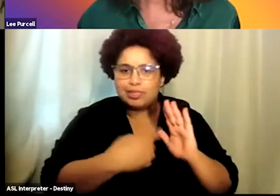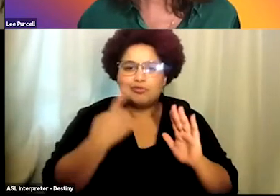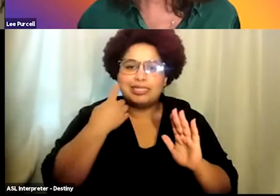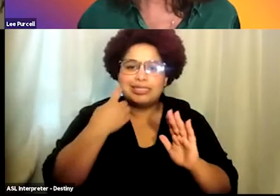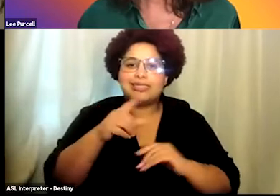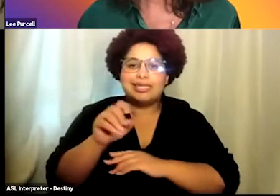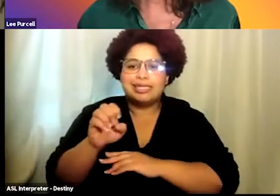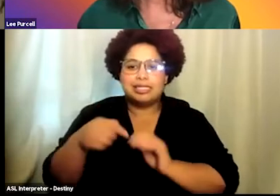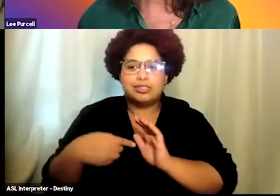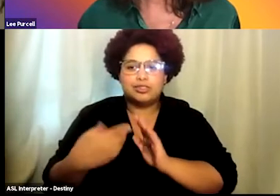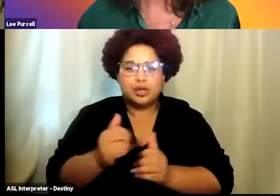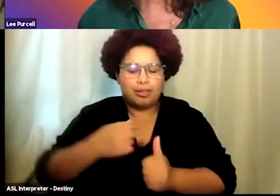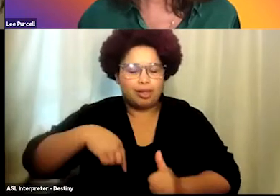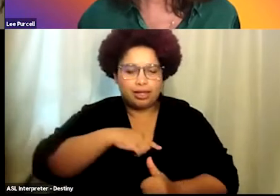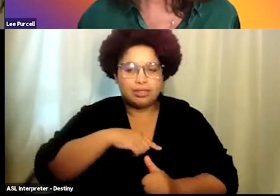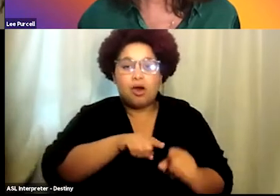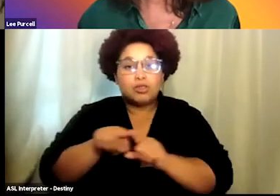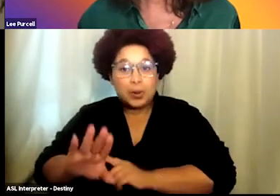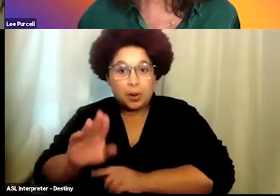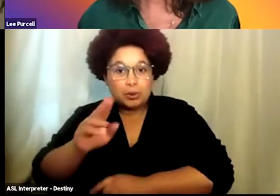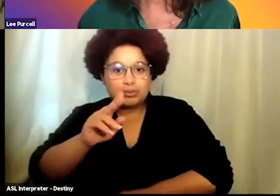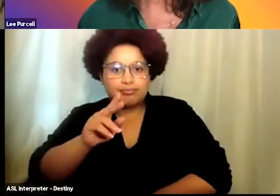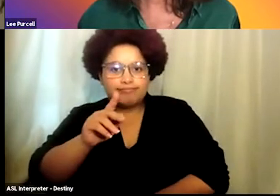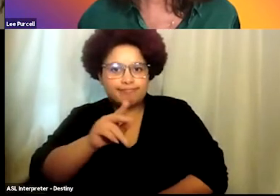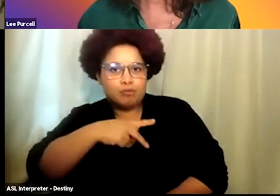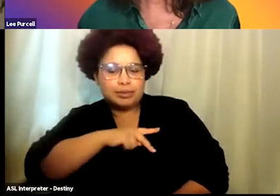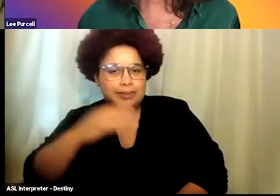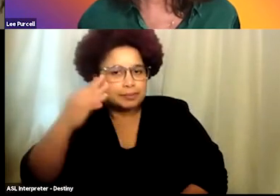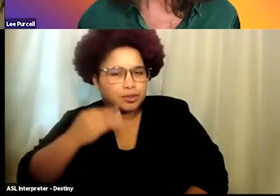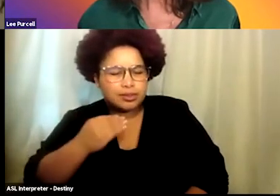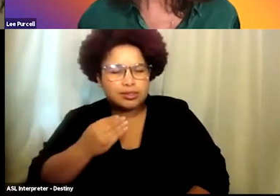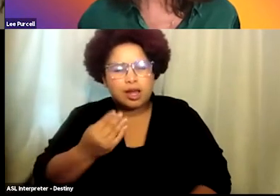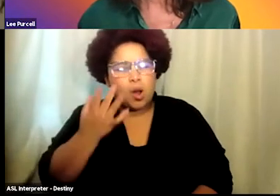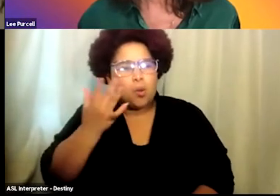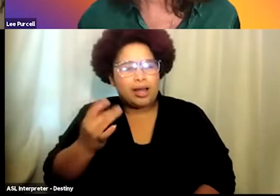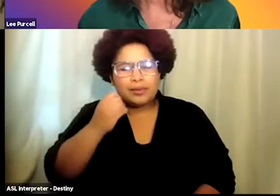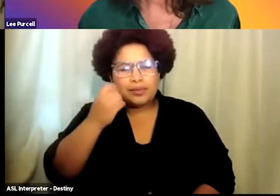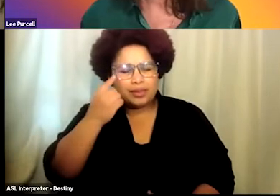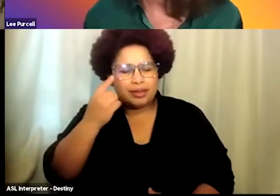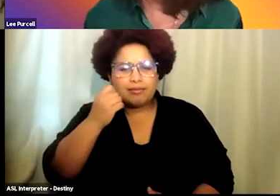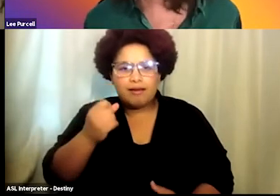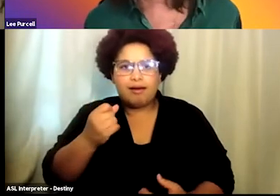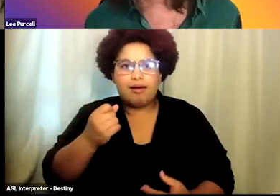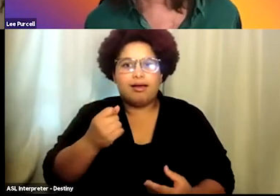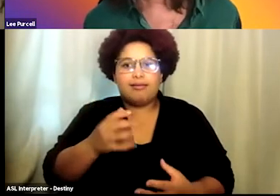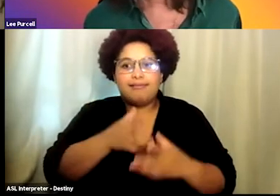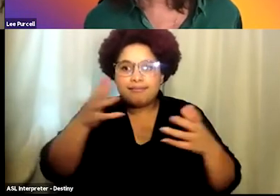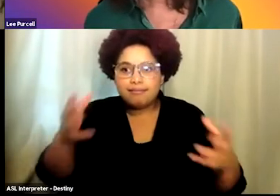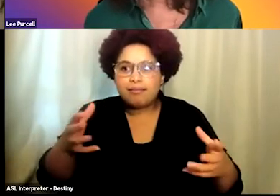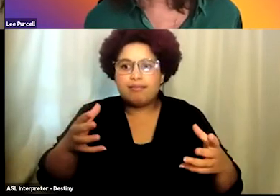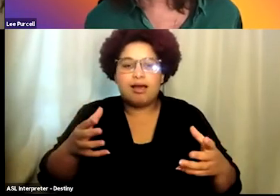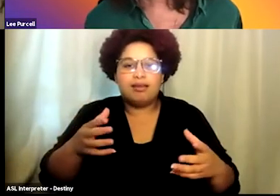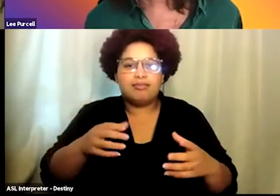us, combined, of course, with your own personal experience, why do you think there's not a more robust seniors movement